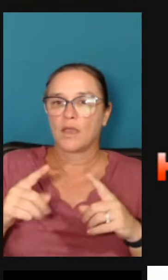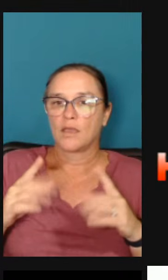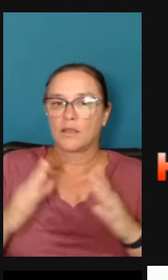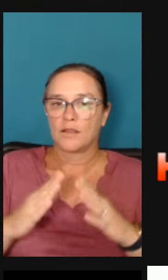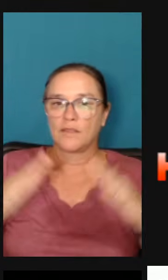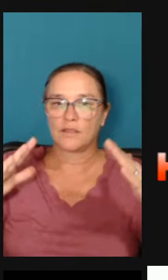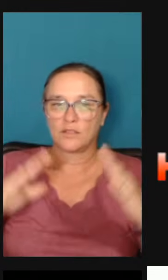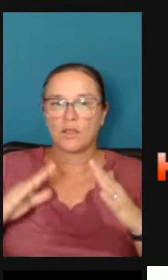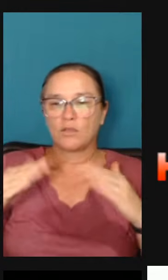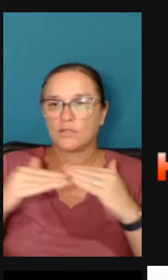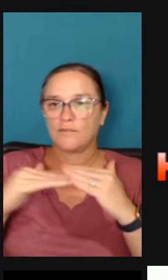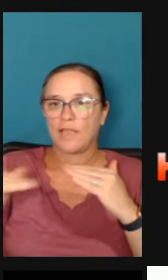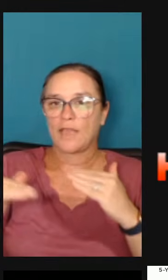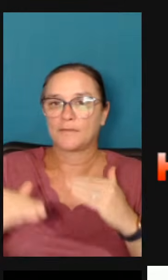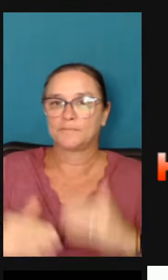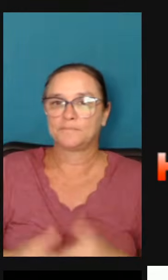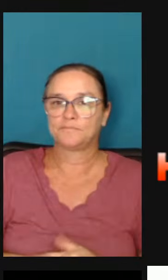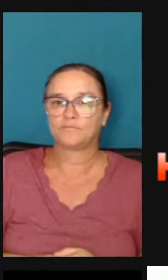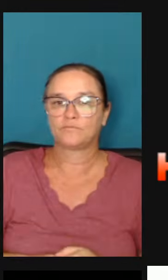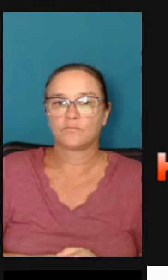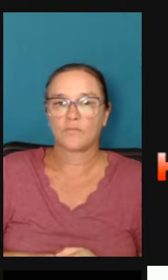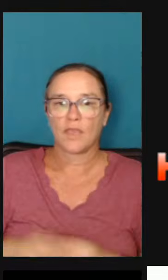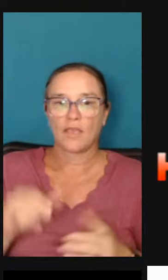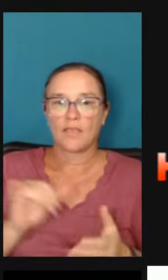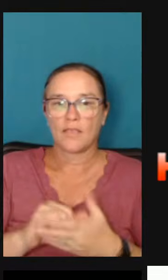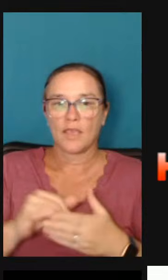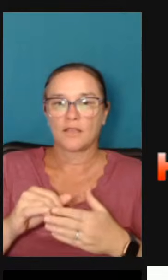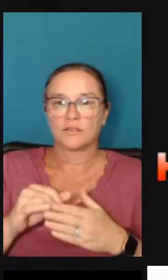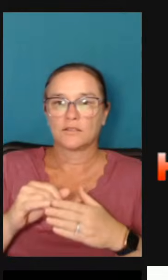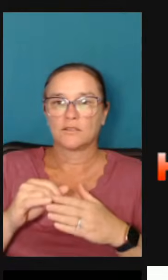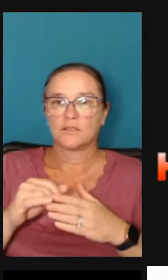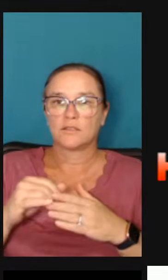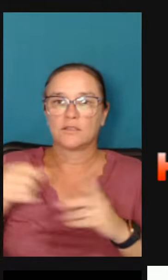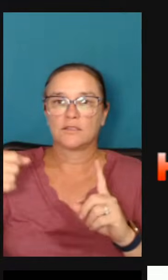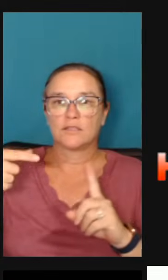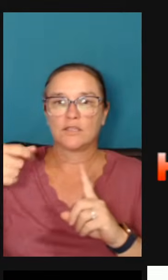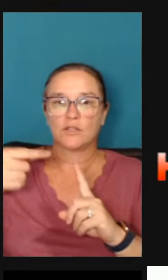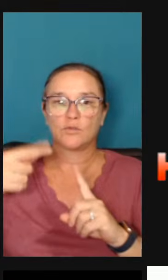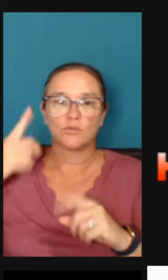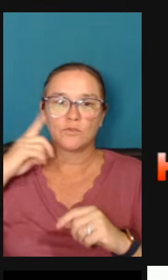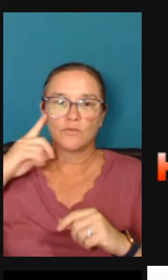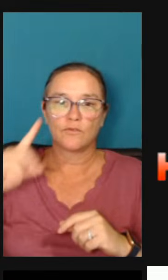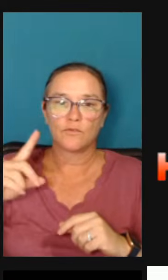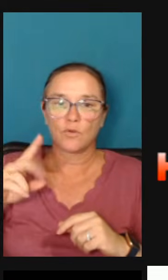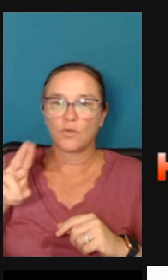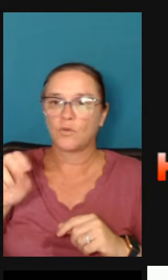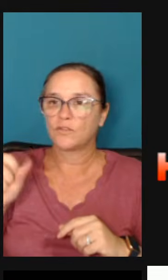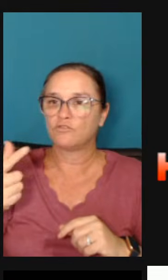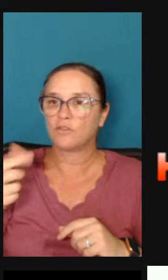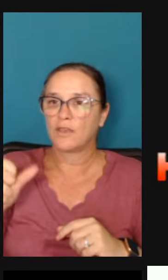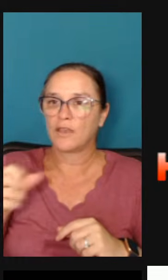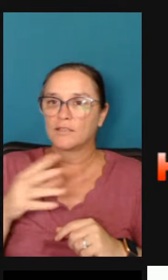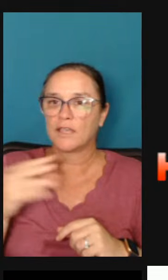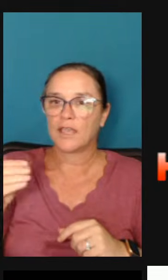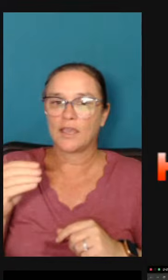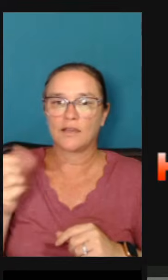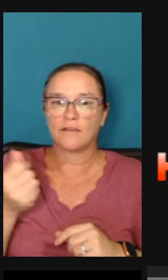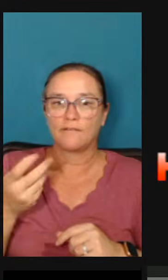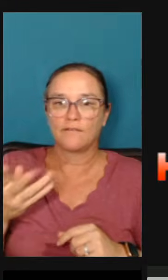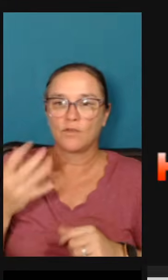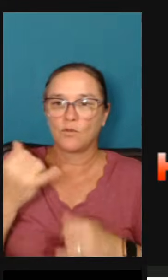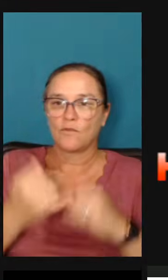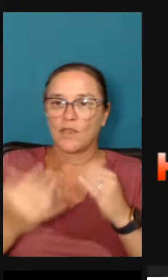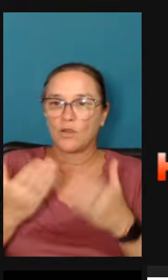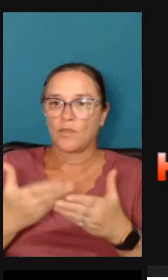for us here. So those are our signals for from USGS, and a couple final things